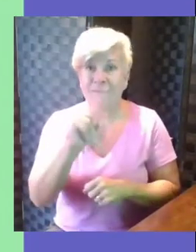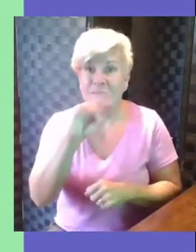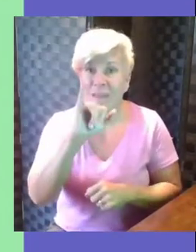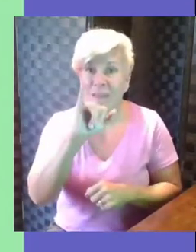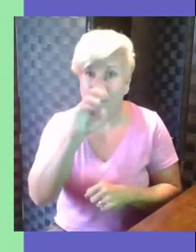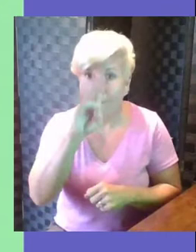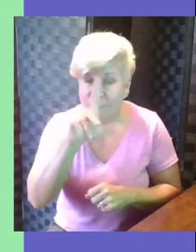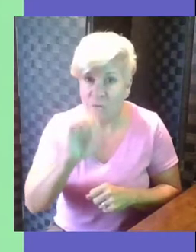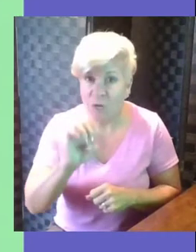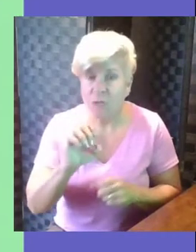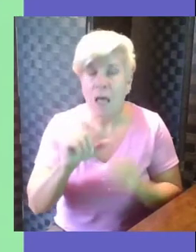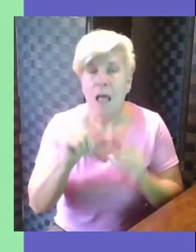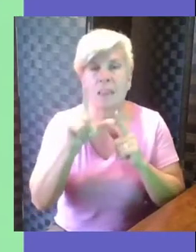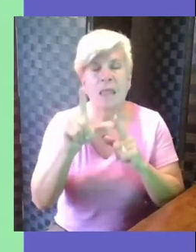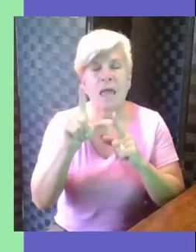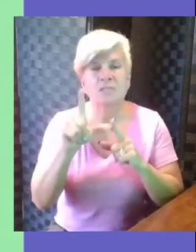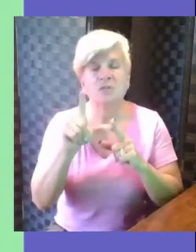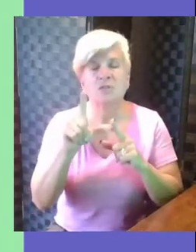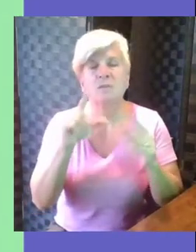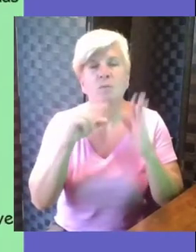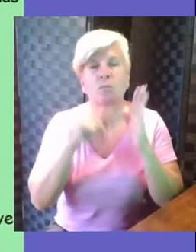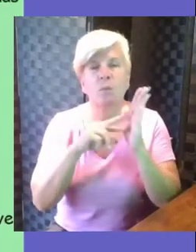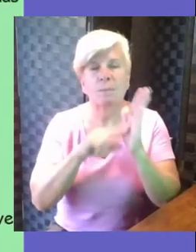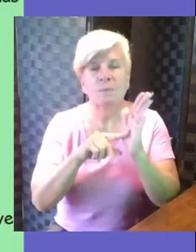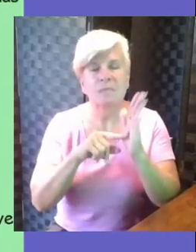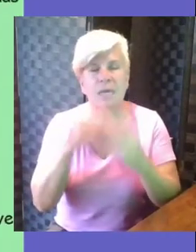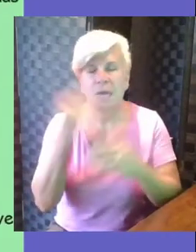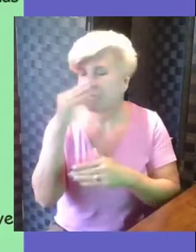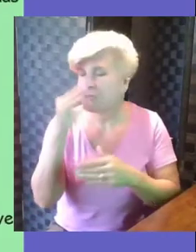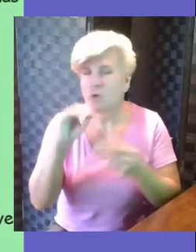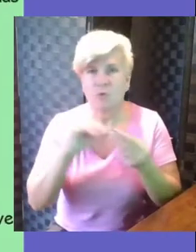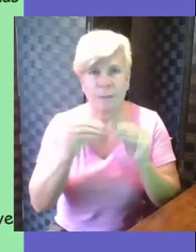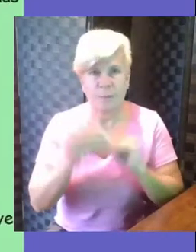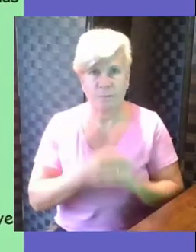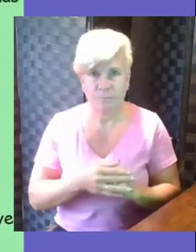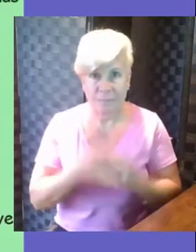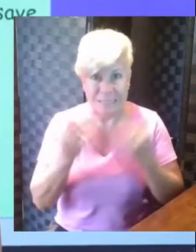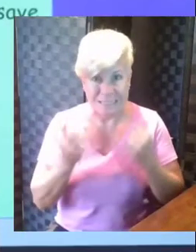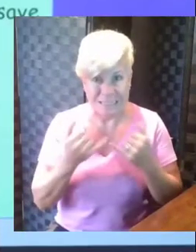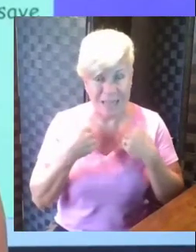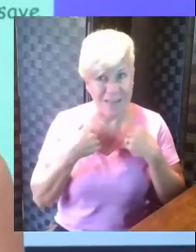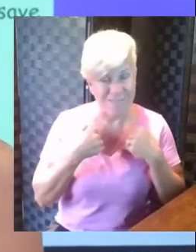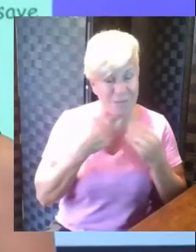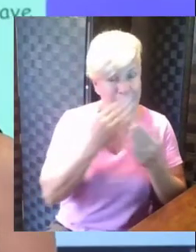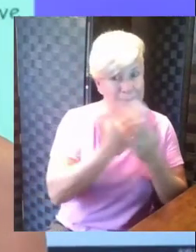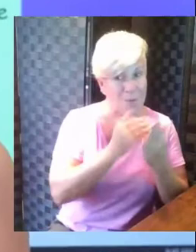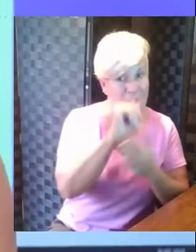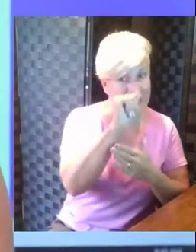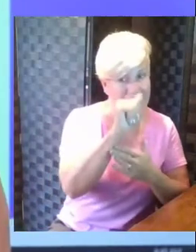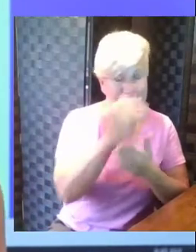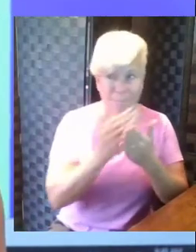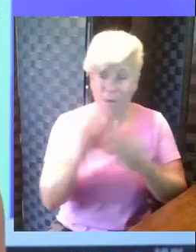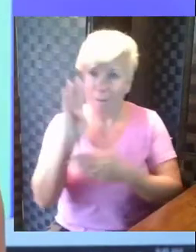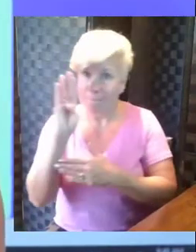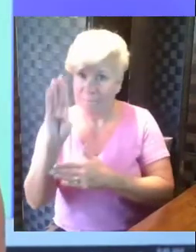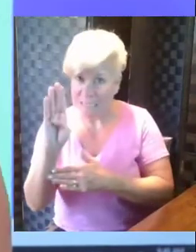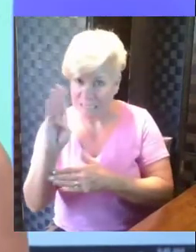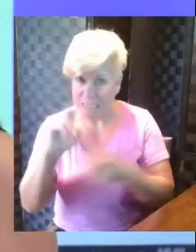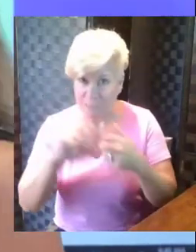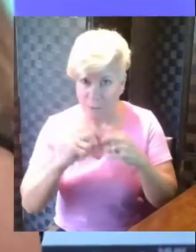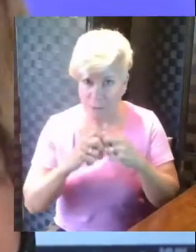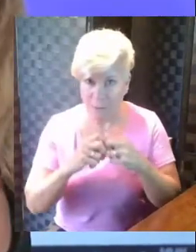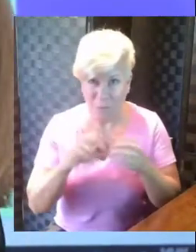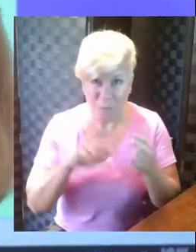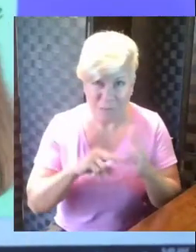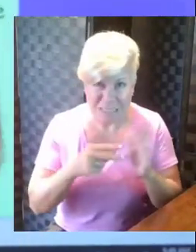that represents an unknown number. Today, we're going to be looking at problems that have a part A and a part B. All that means is